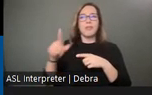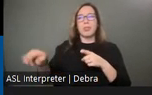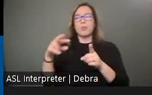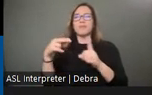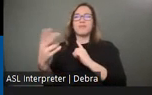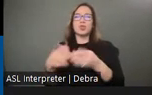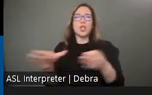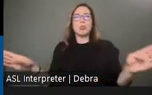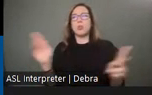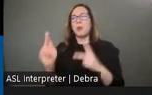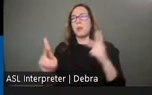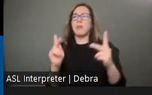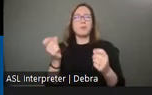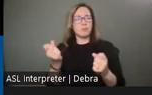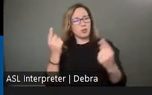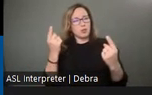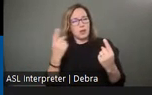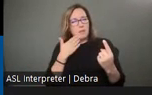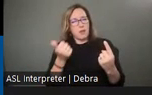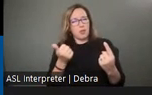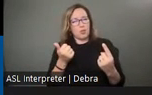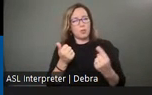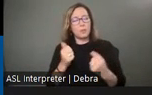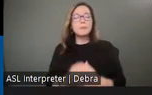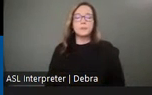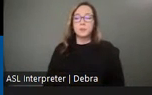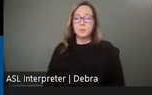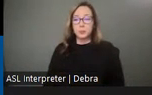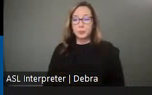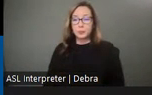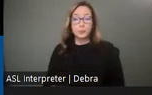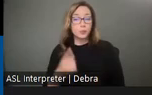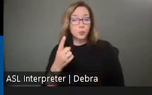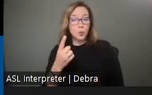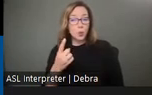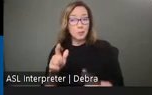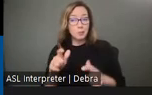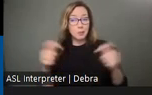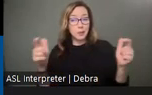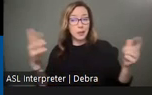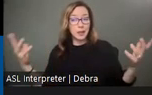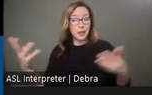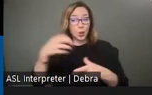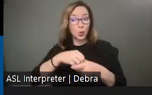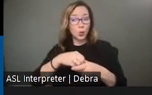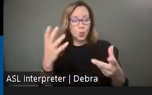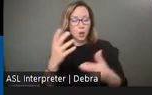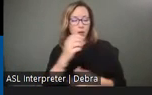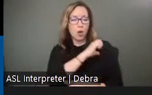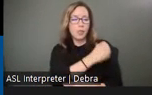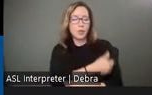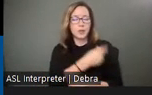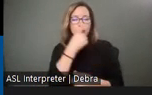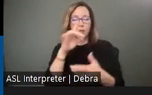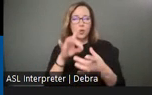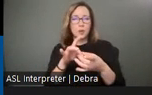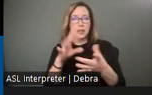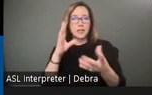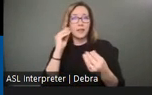public. One big inclusion now is authorization for release of